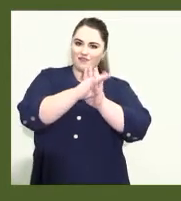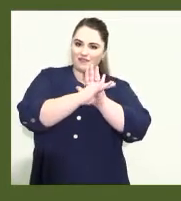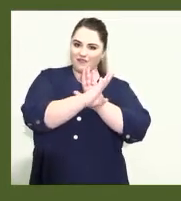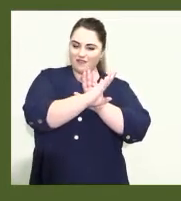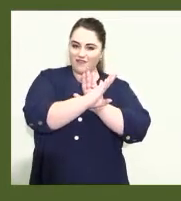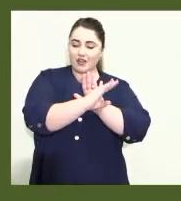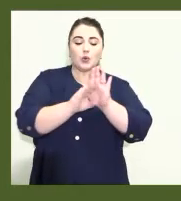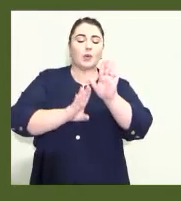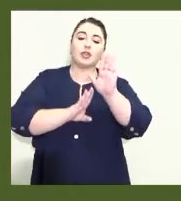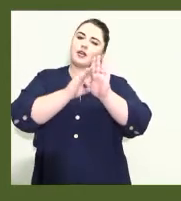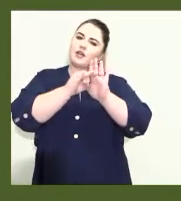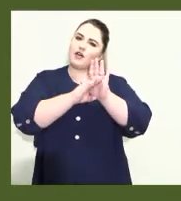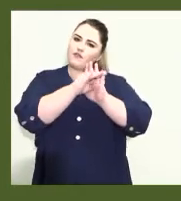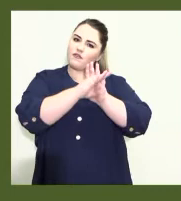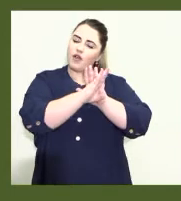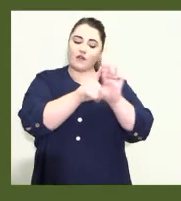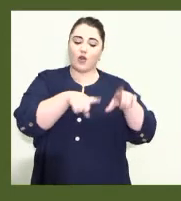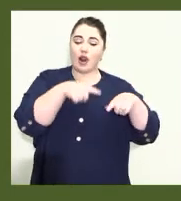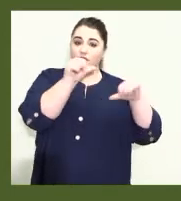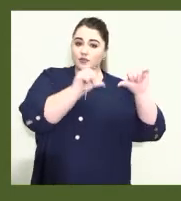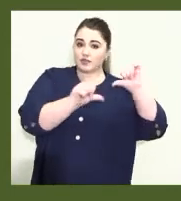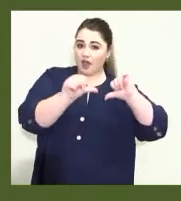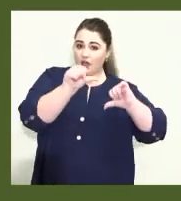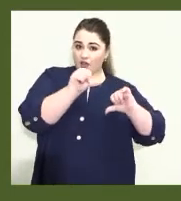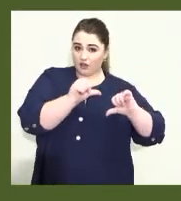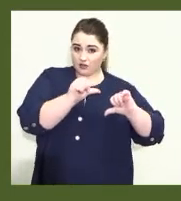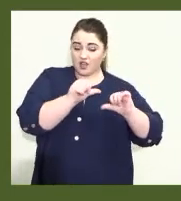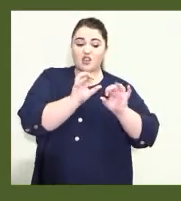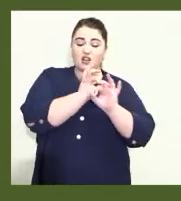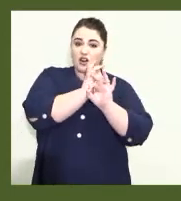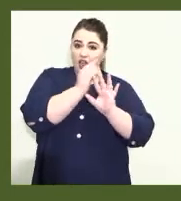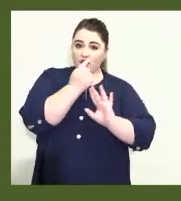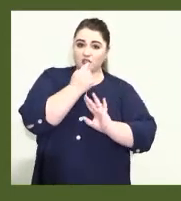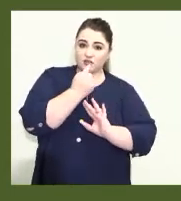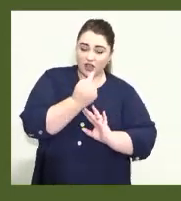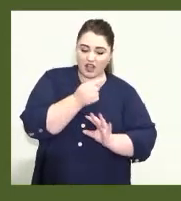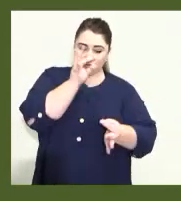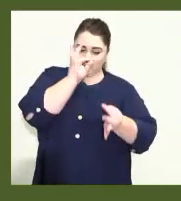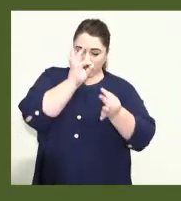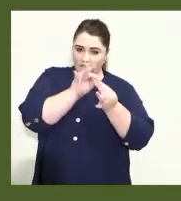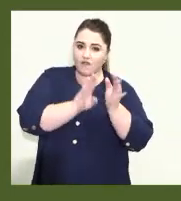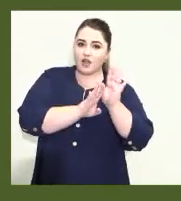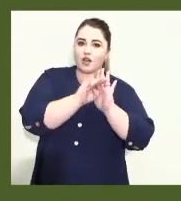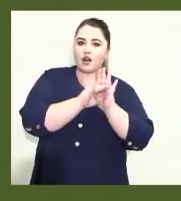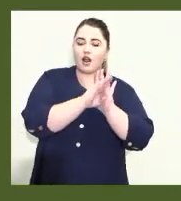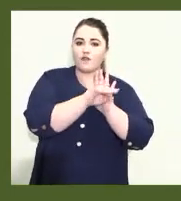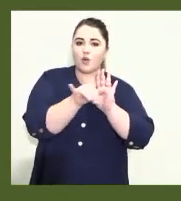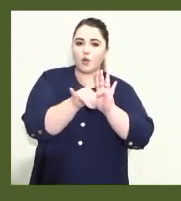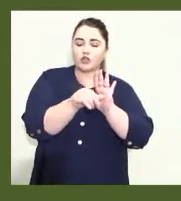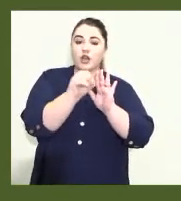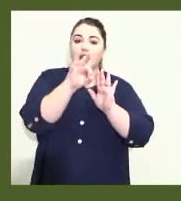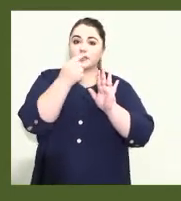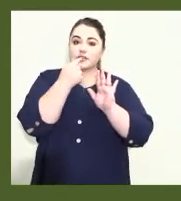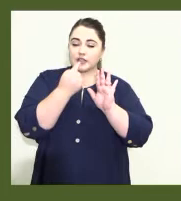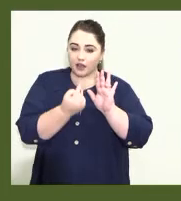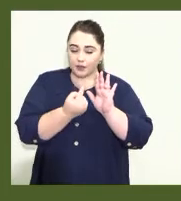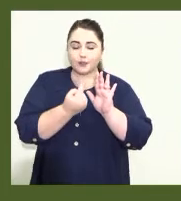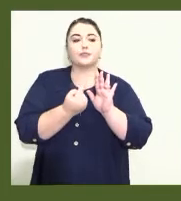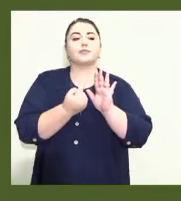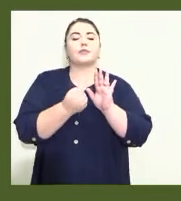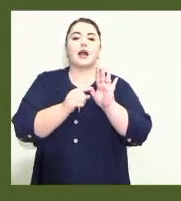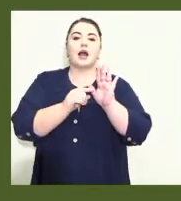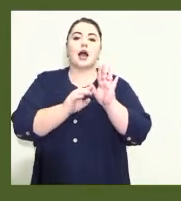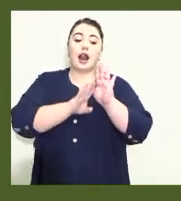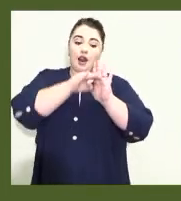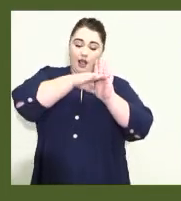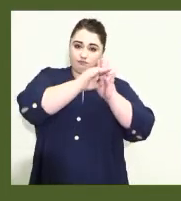So when we talk about graphs, in life sciences you get instruction to draw a specific graph. If they say